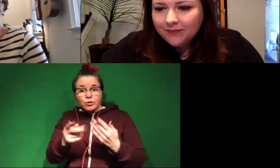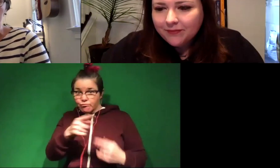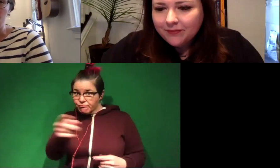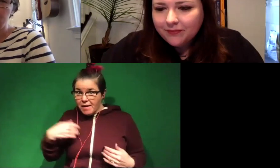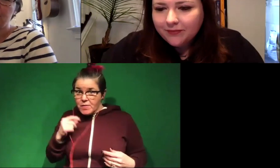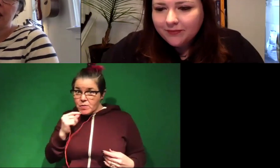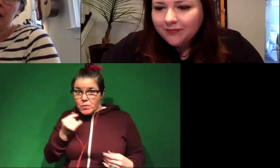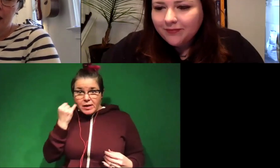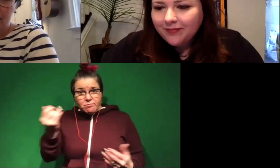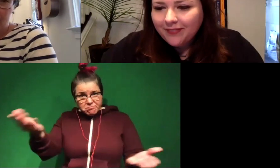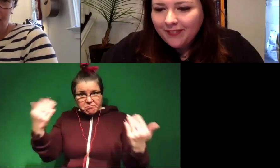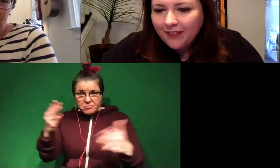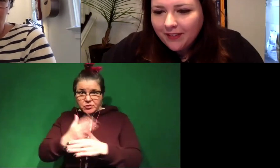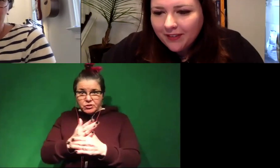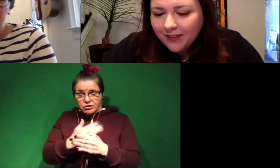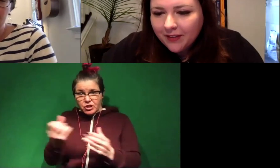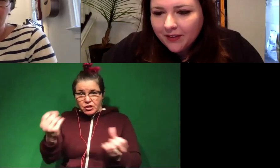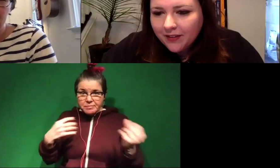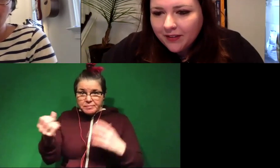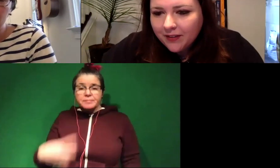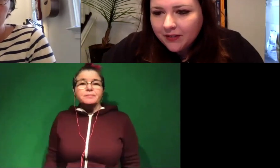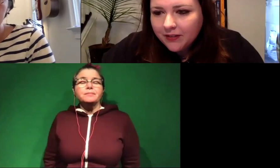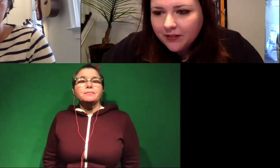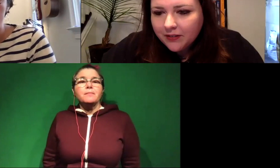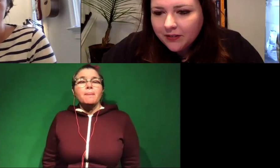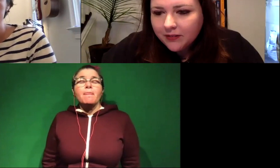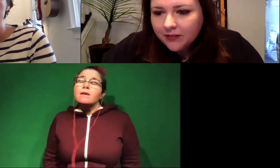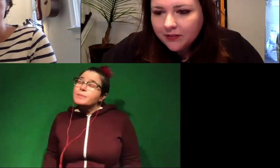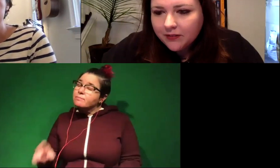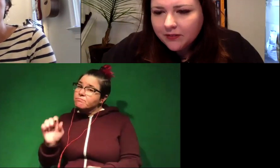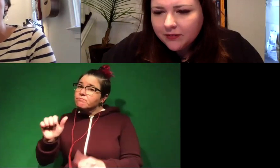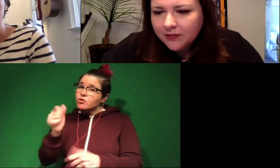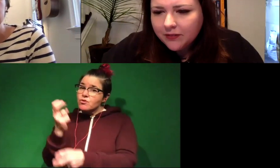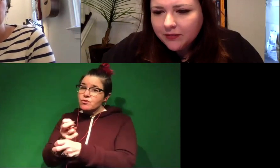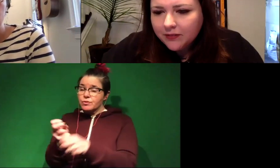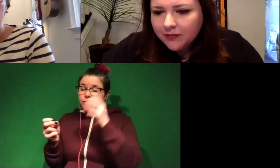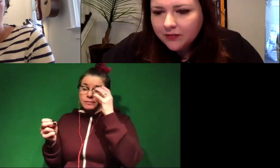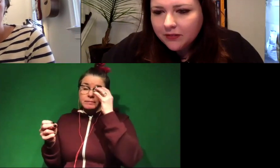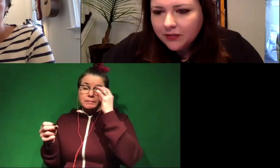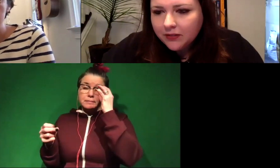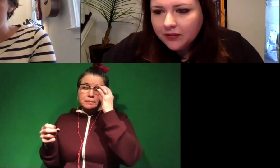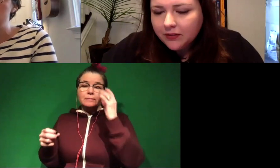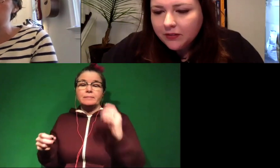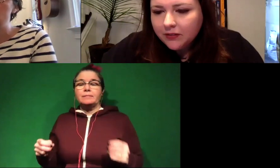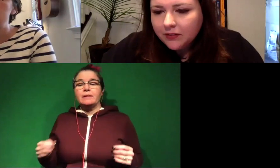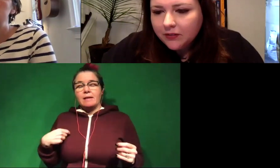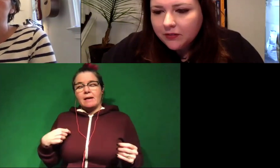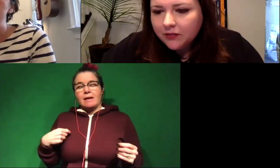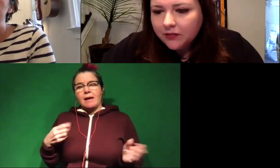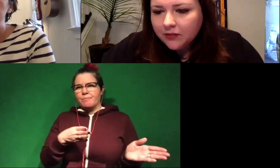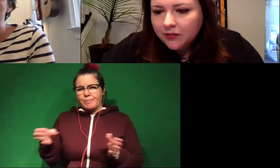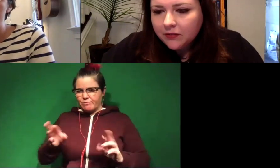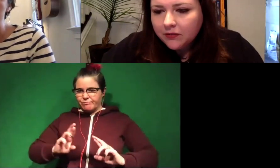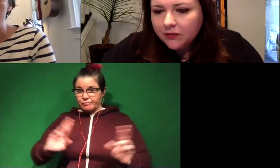free to share them. So yeah, but it is hard. The things that I think prepared me to do my